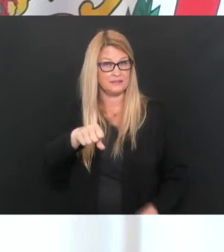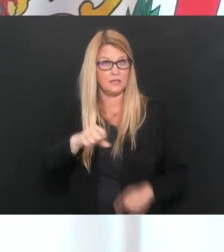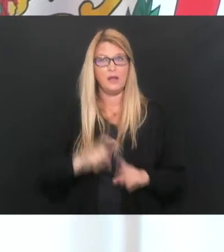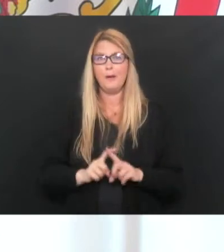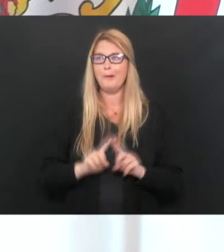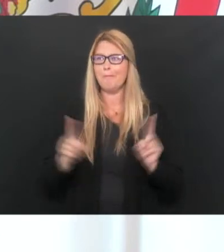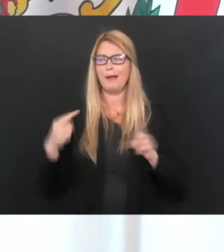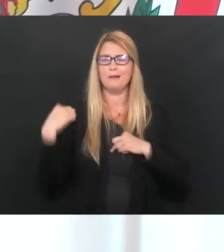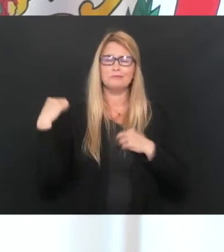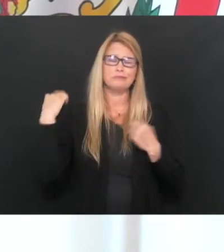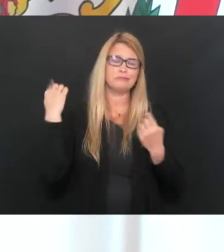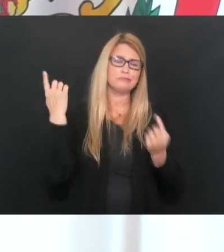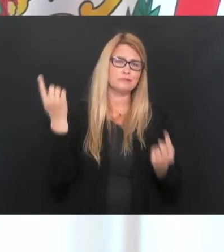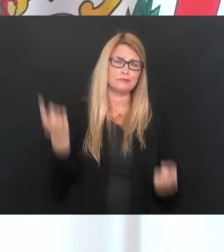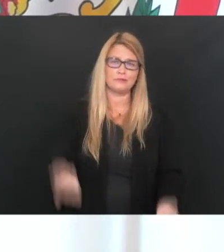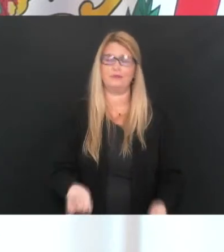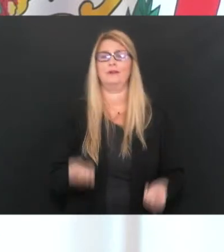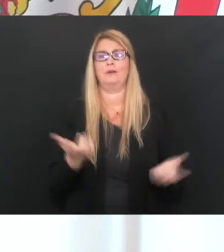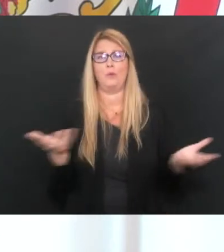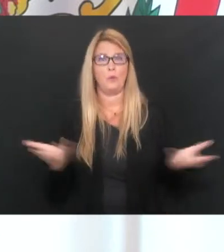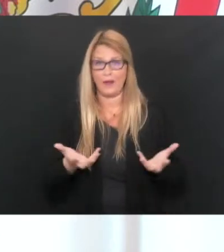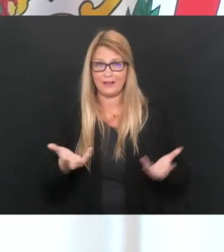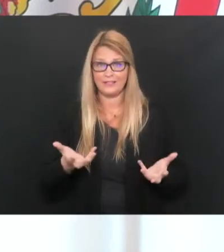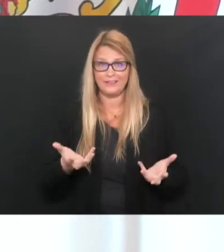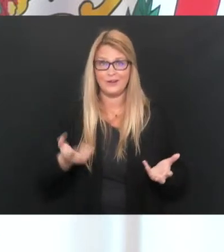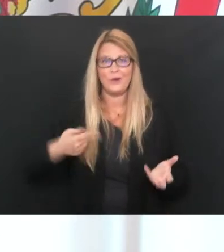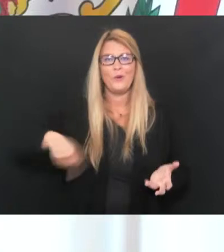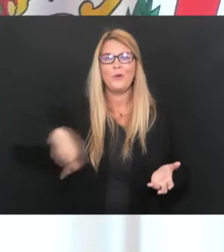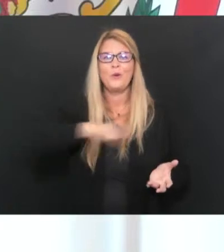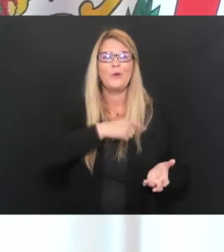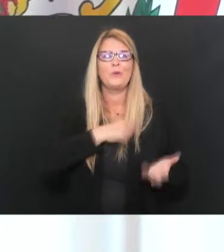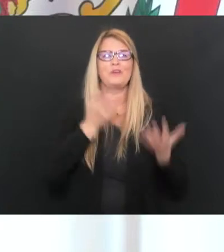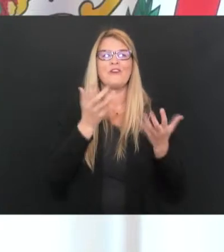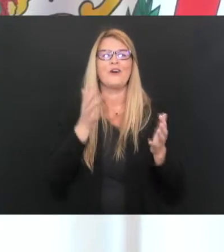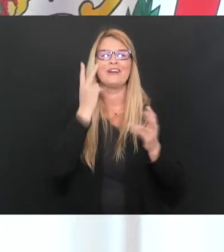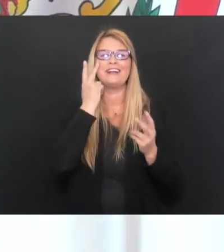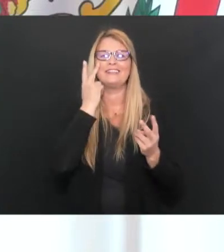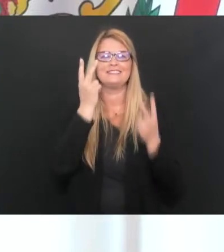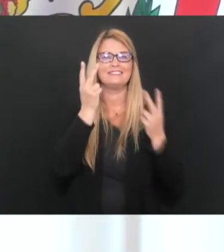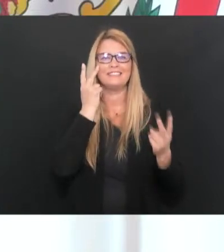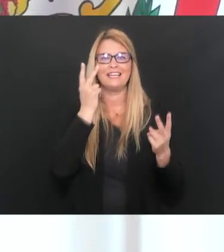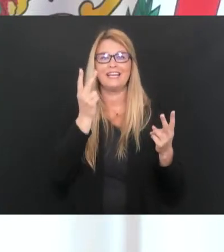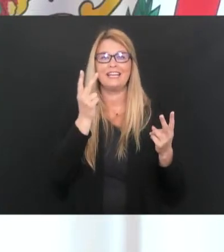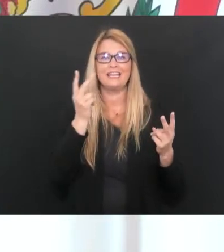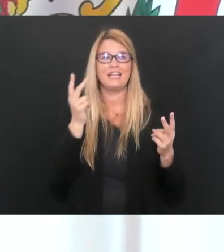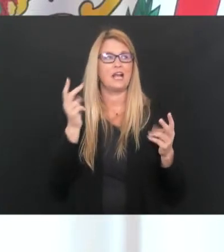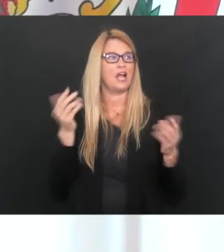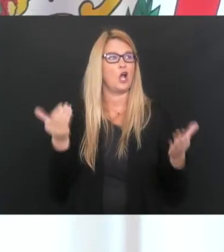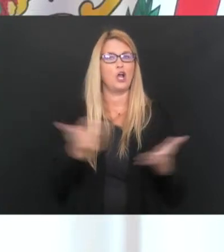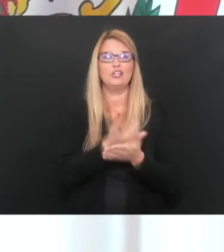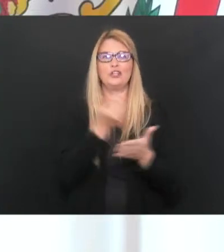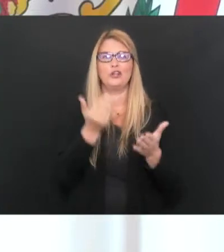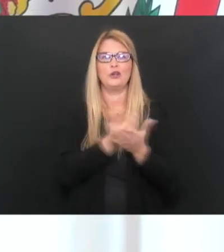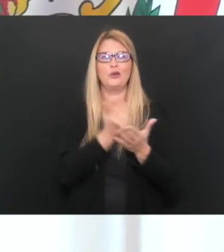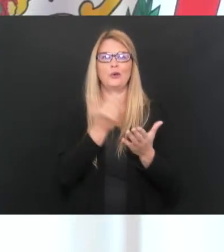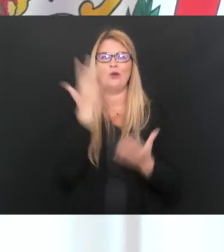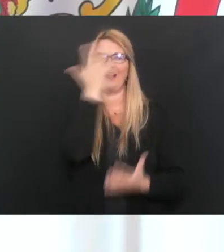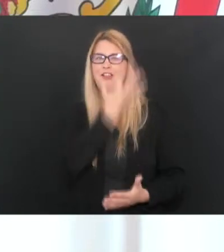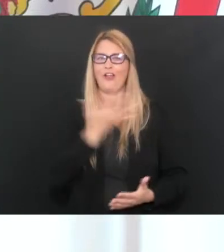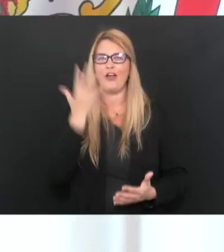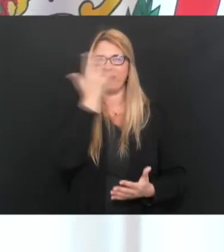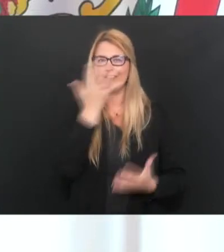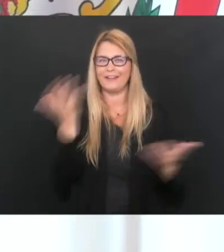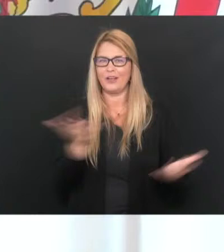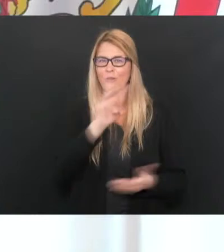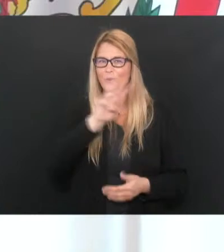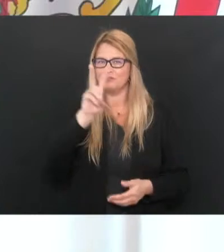this since I've been here for sure, we have taken on a dramatic new look in West Virginia. We